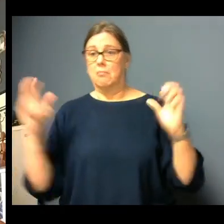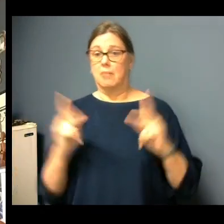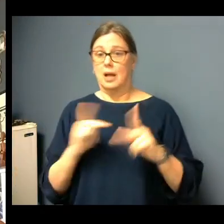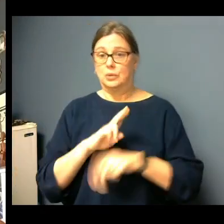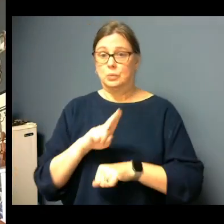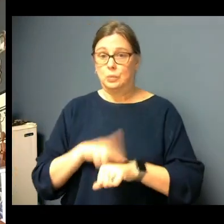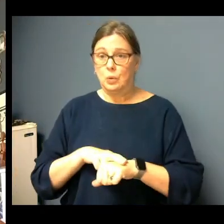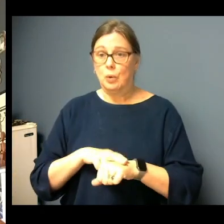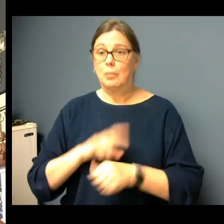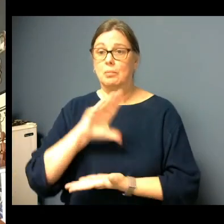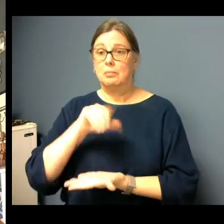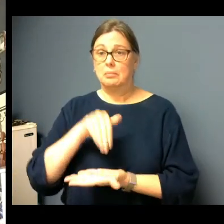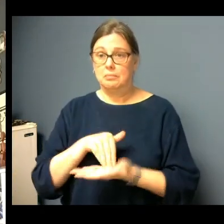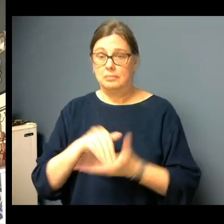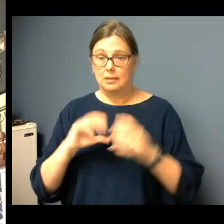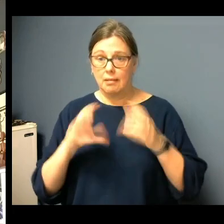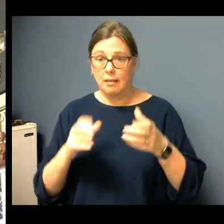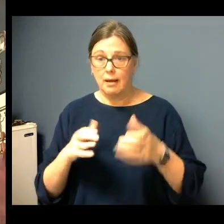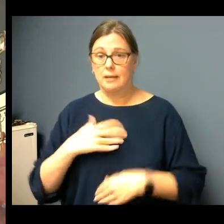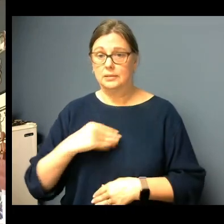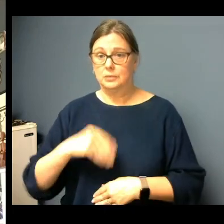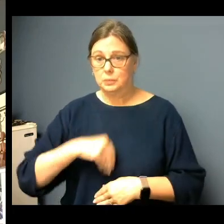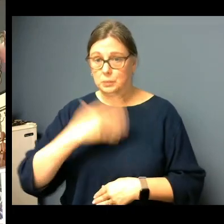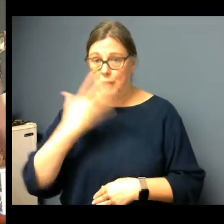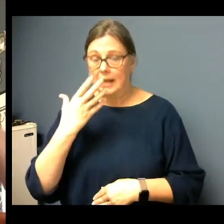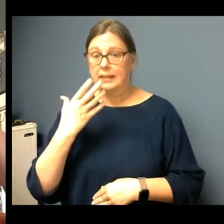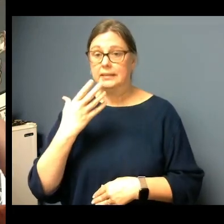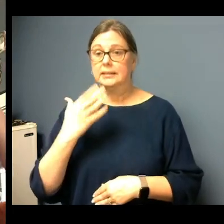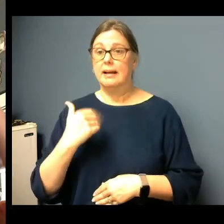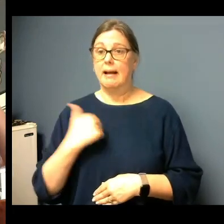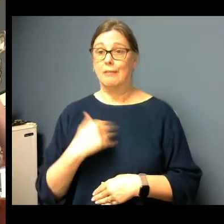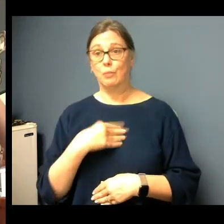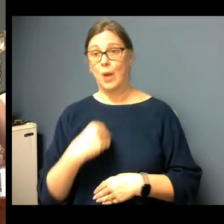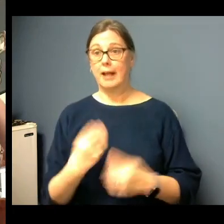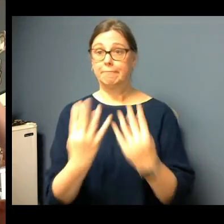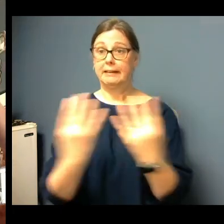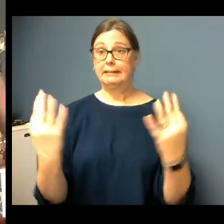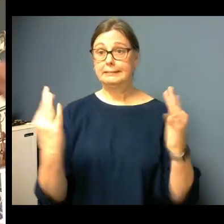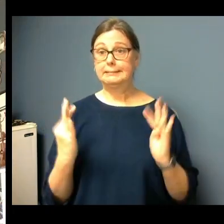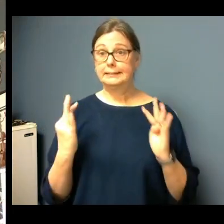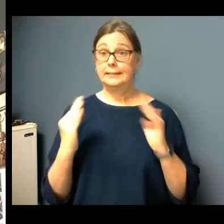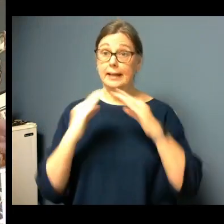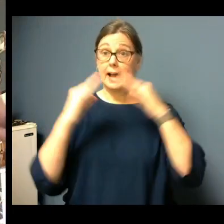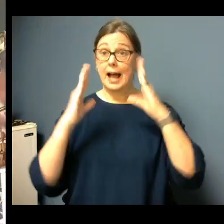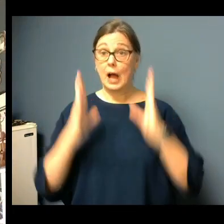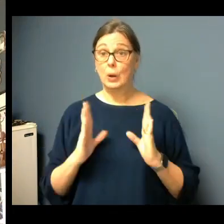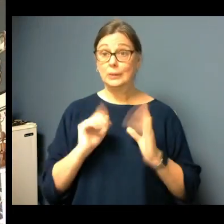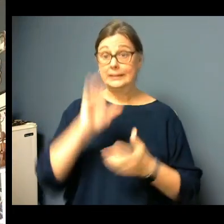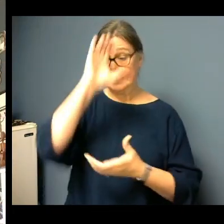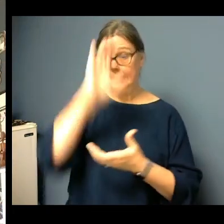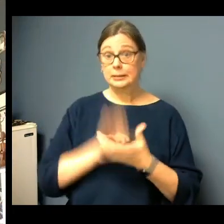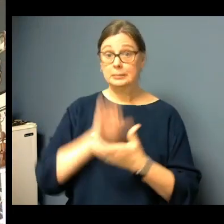to be middle class, to have that white picket fence, husband, wife,